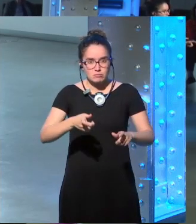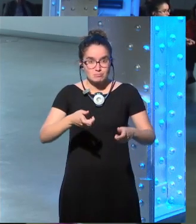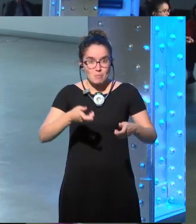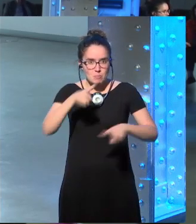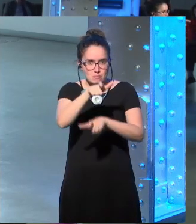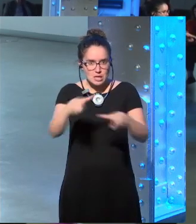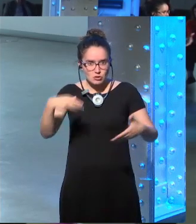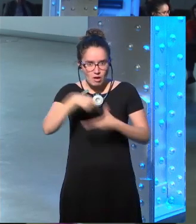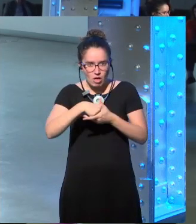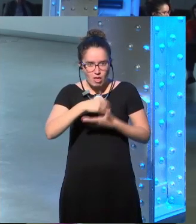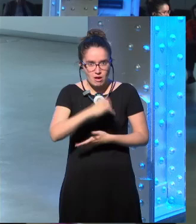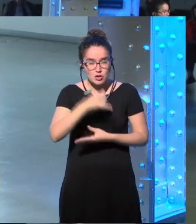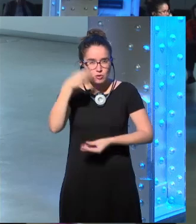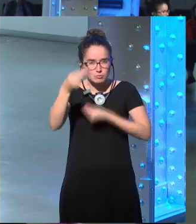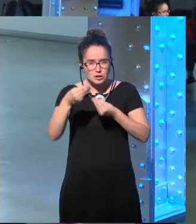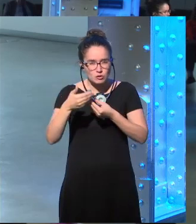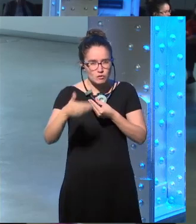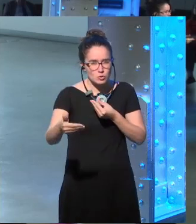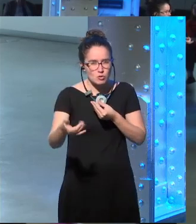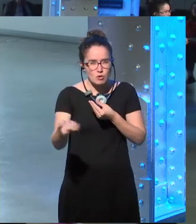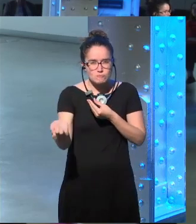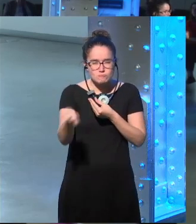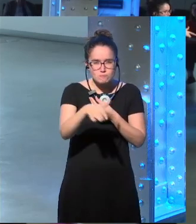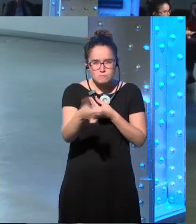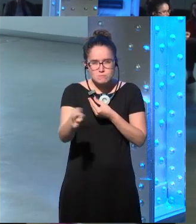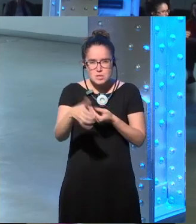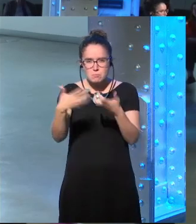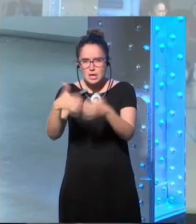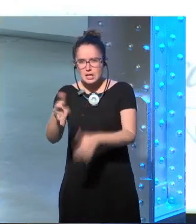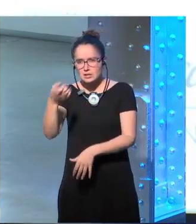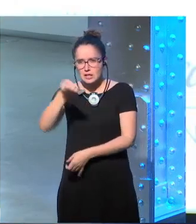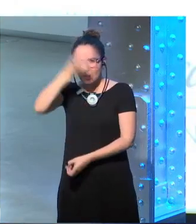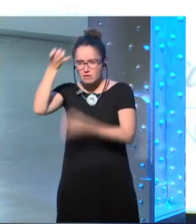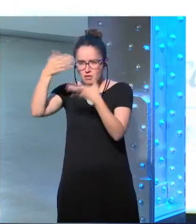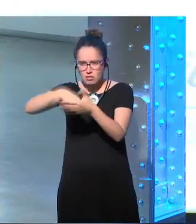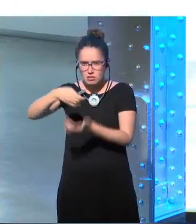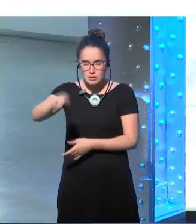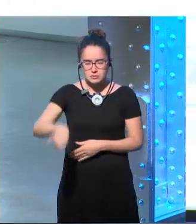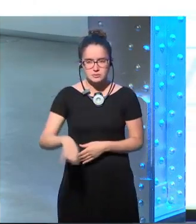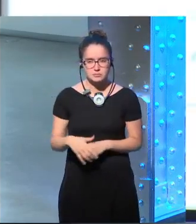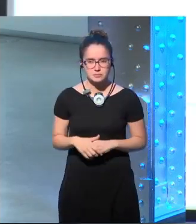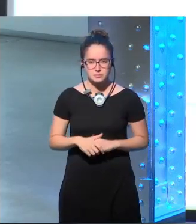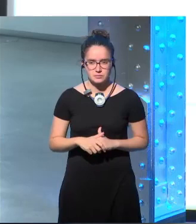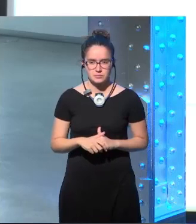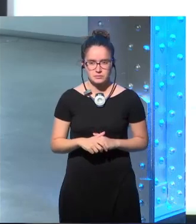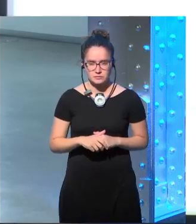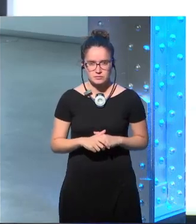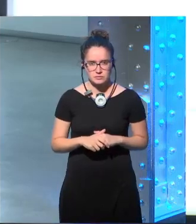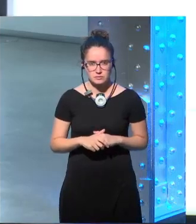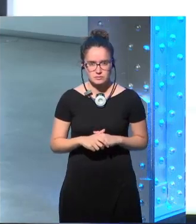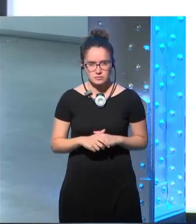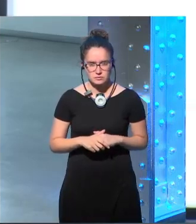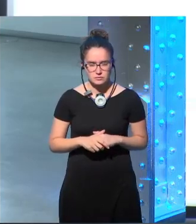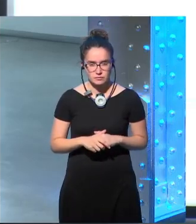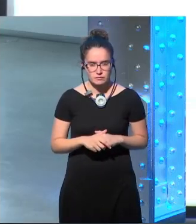creative. So if you go back to 1800 and you say that, okay, before 1800 there